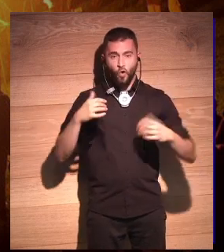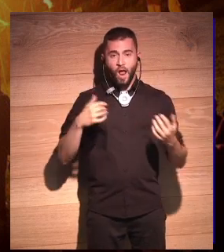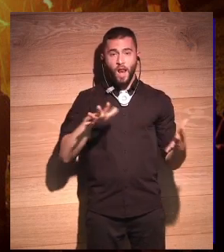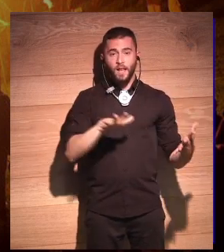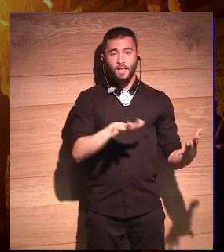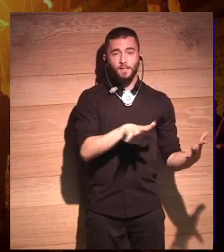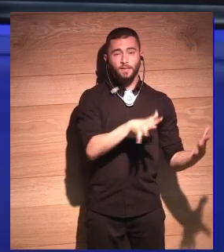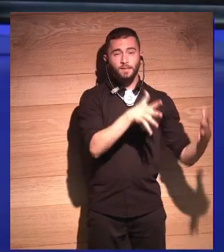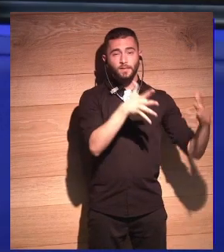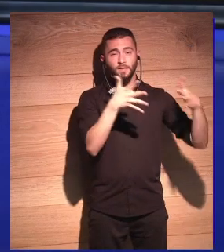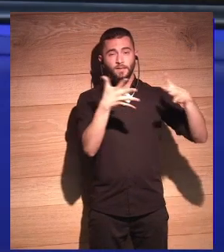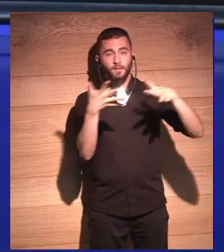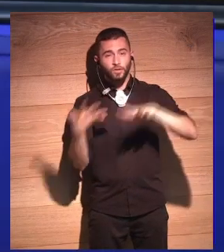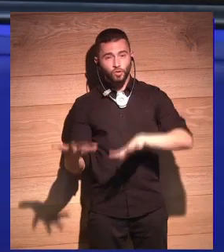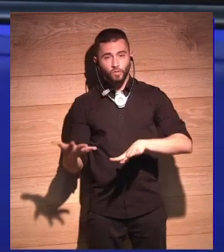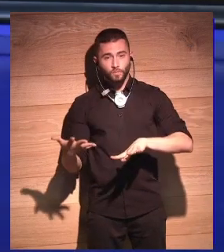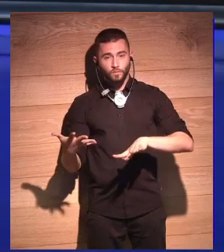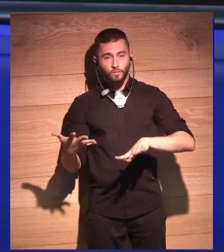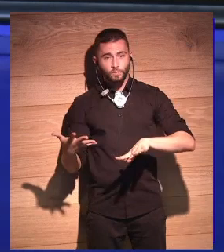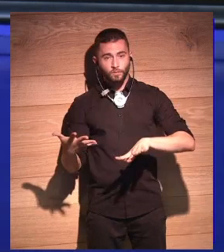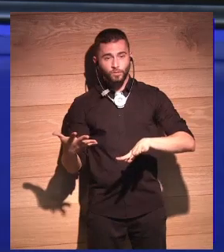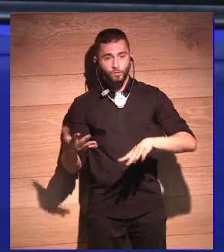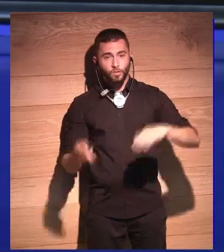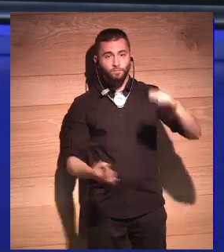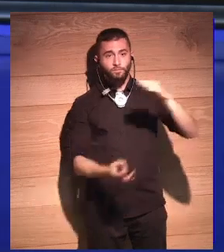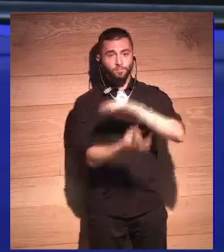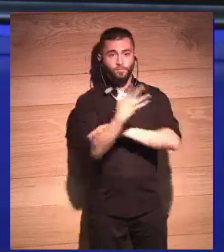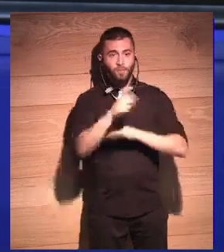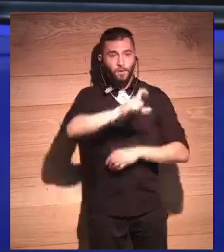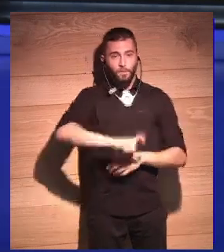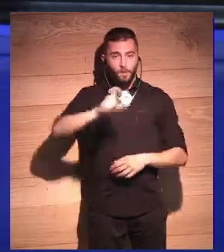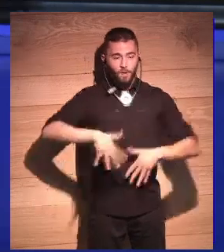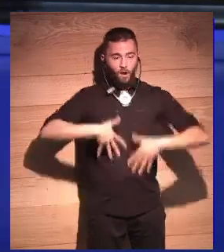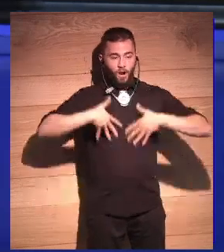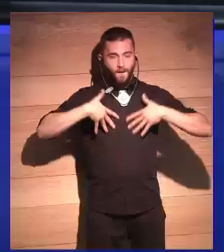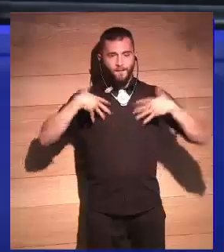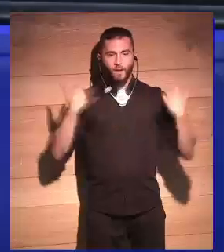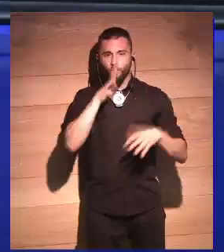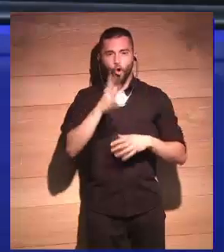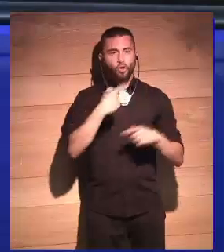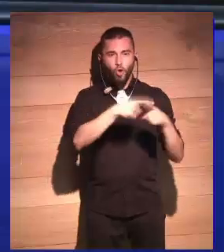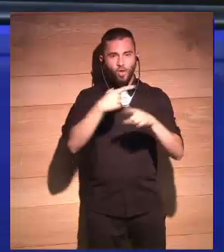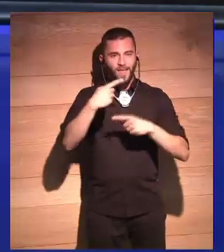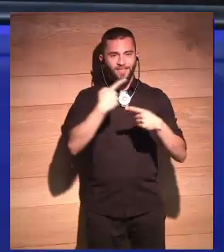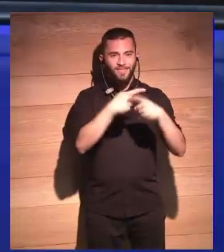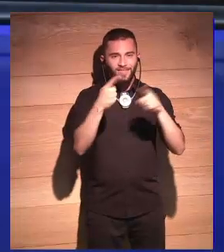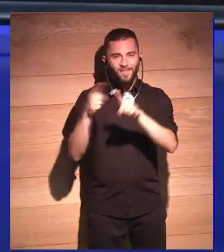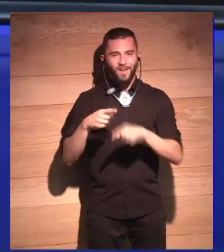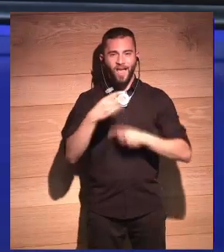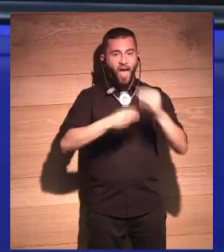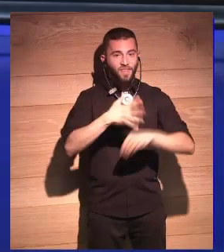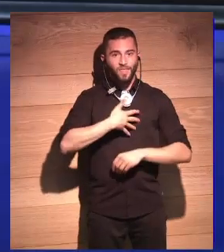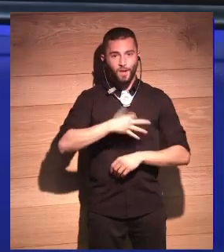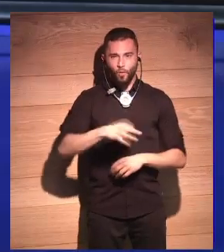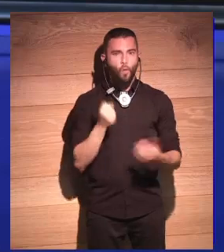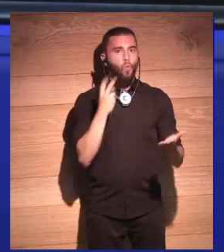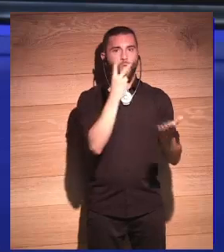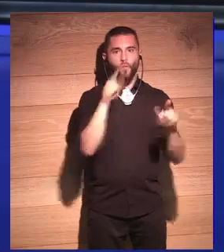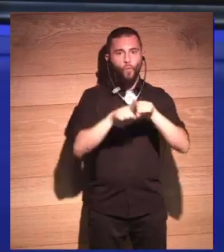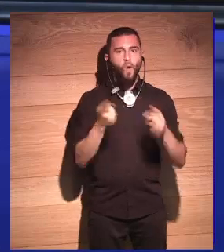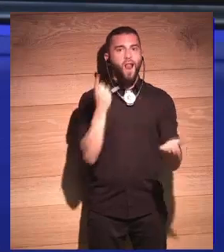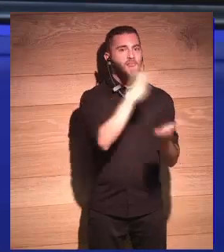getting excited because we could suddenly do things that were different or a little bit challenging before, it's kind of my